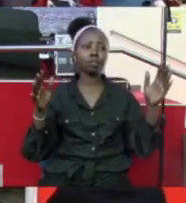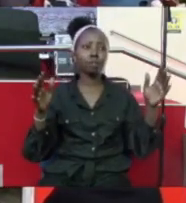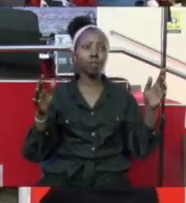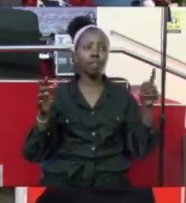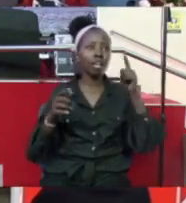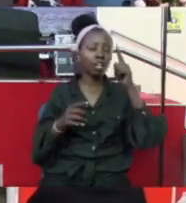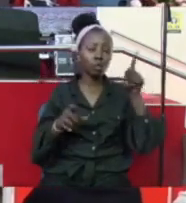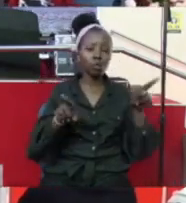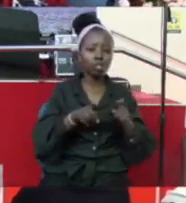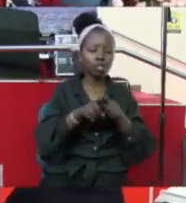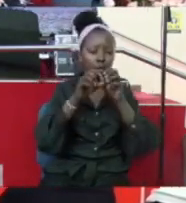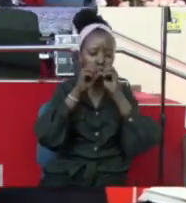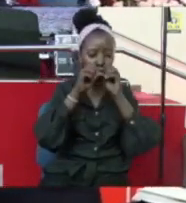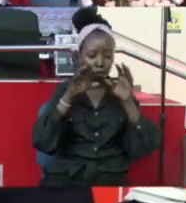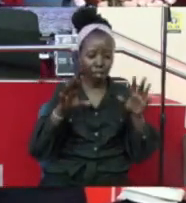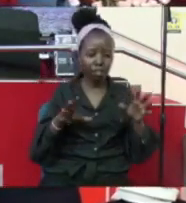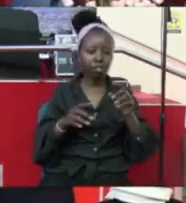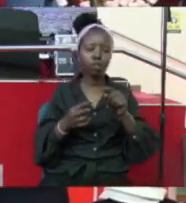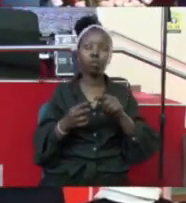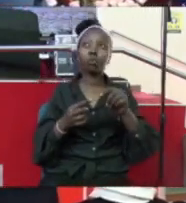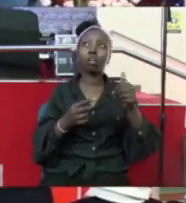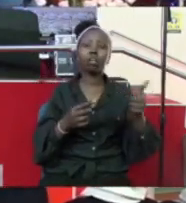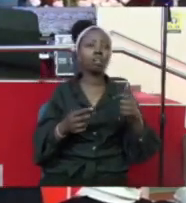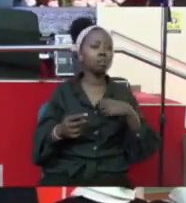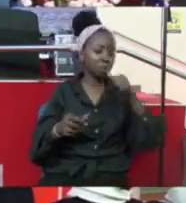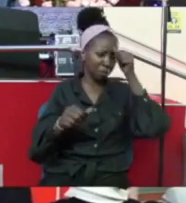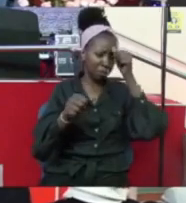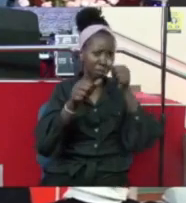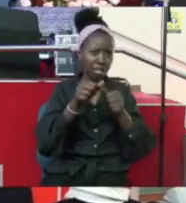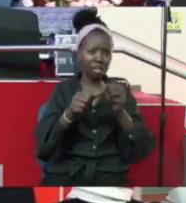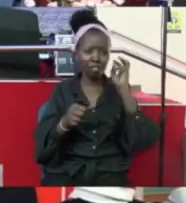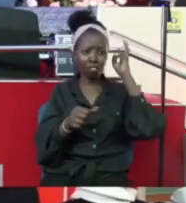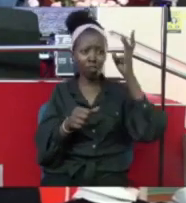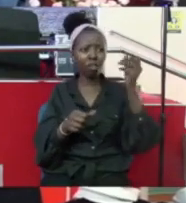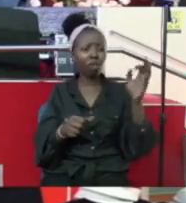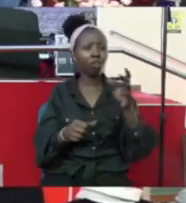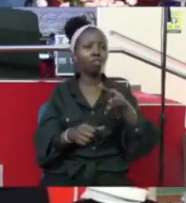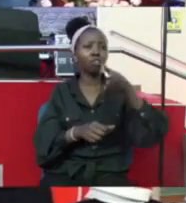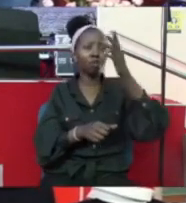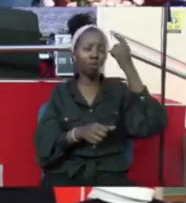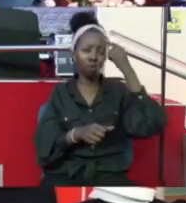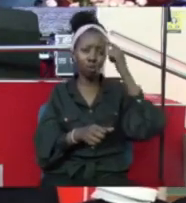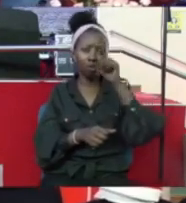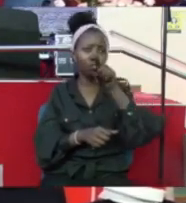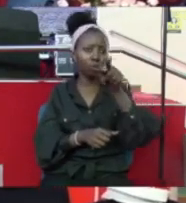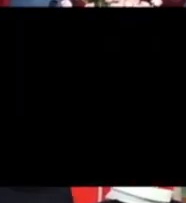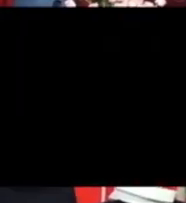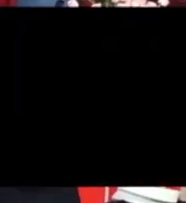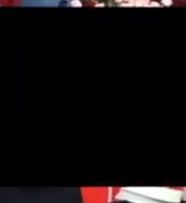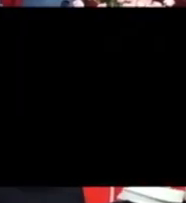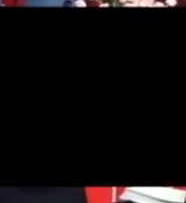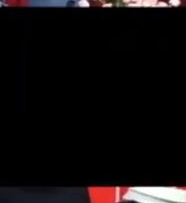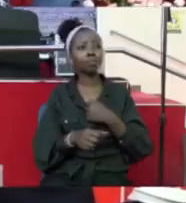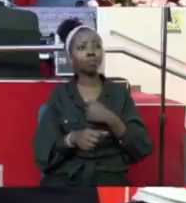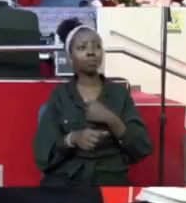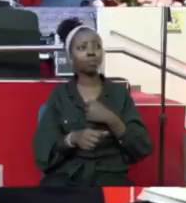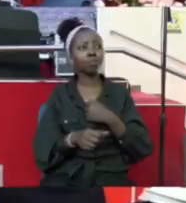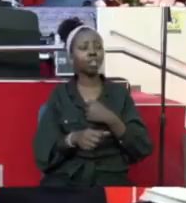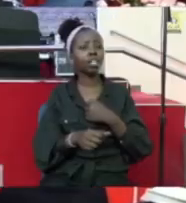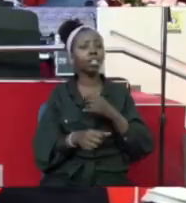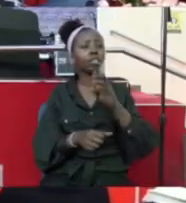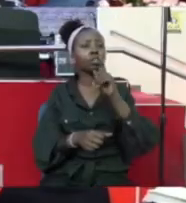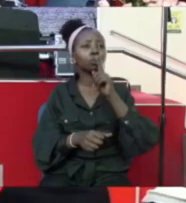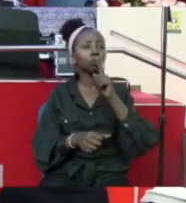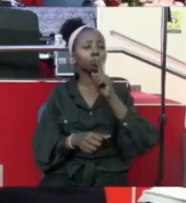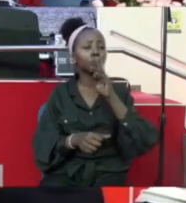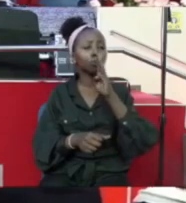a blessing. Na utakuwa ni baraka. I believe the will of God for you and me. Naamini kwamba mapenzi yake Mungu kwangu na kwako. Is to be a blessing to many.